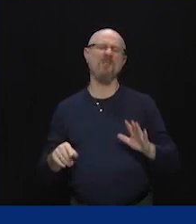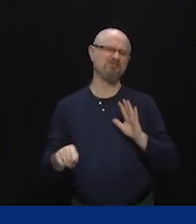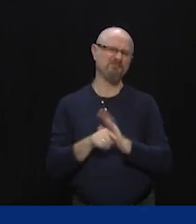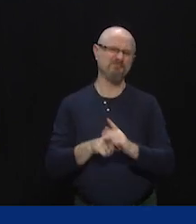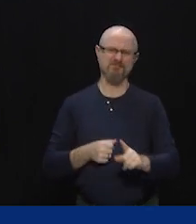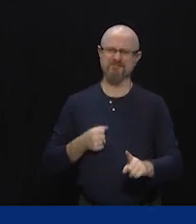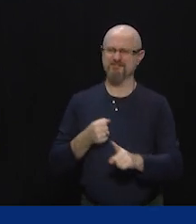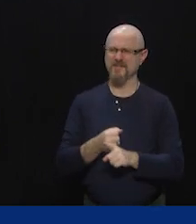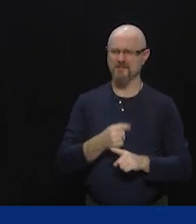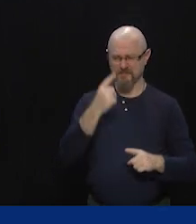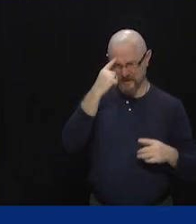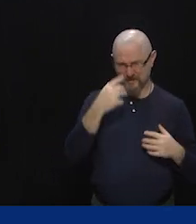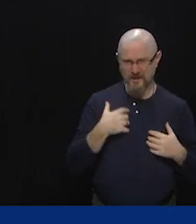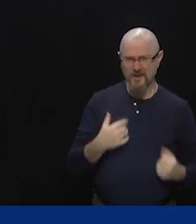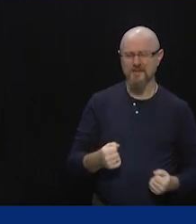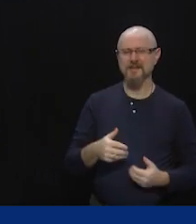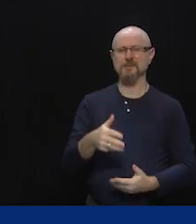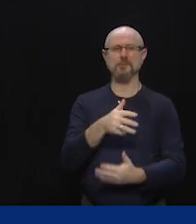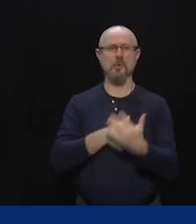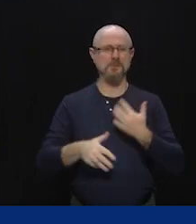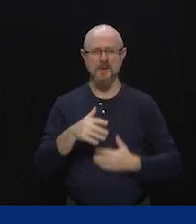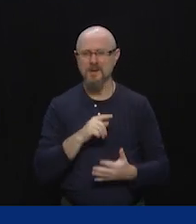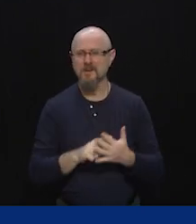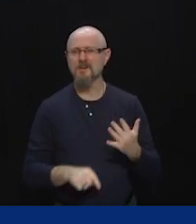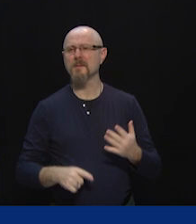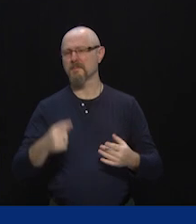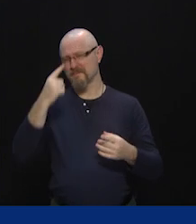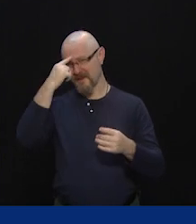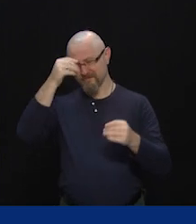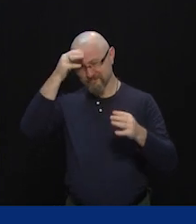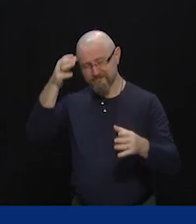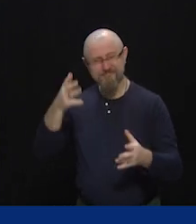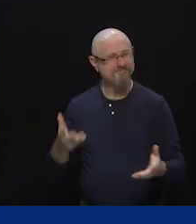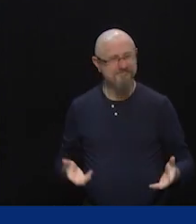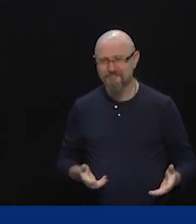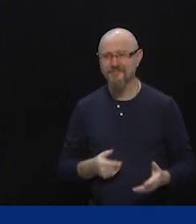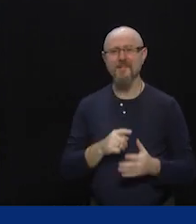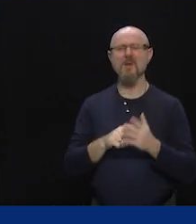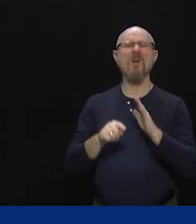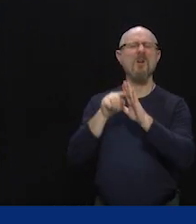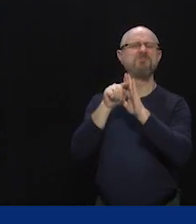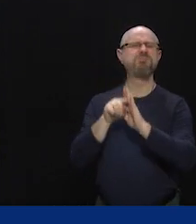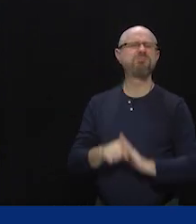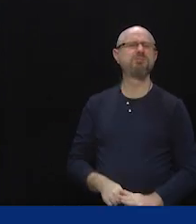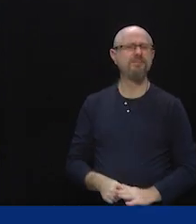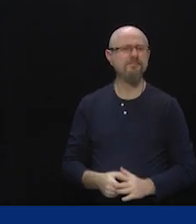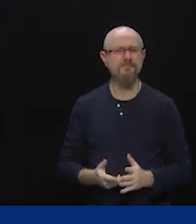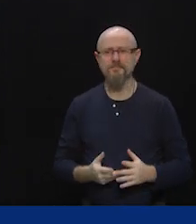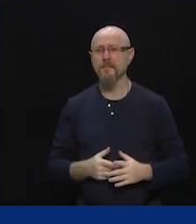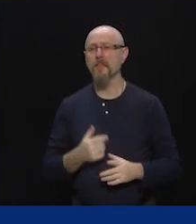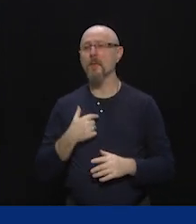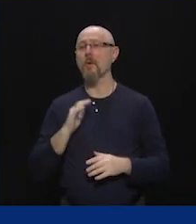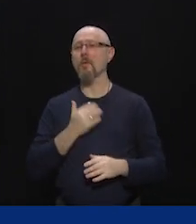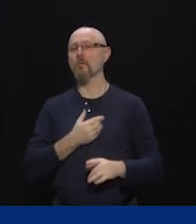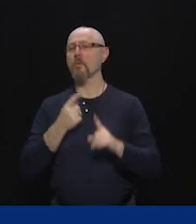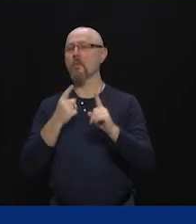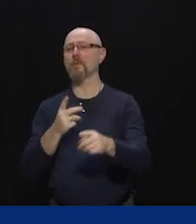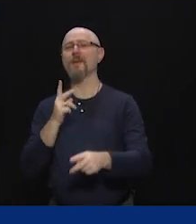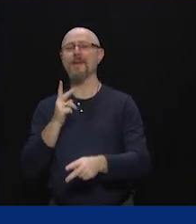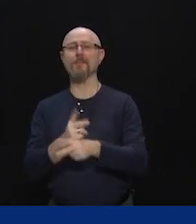their progression educationally. So the goal is to keep children in